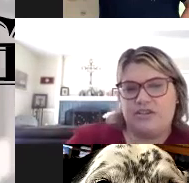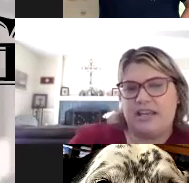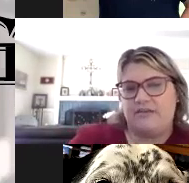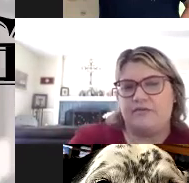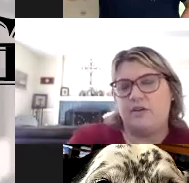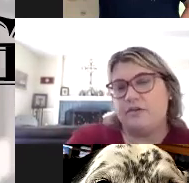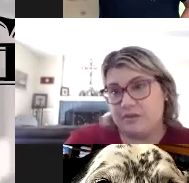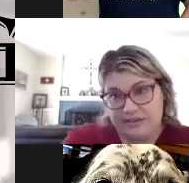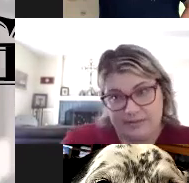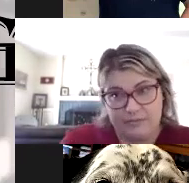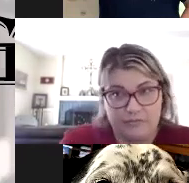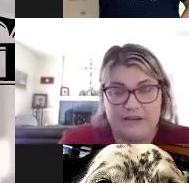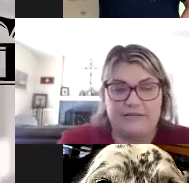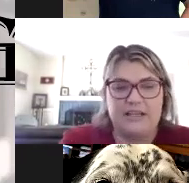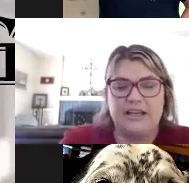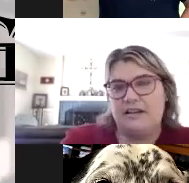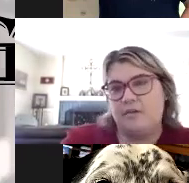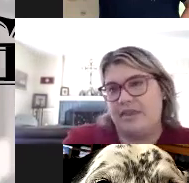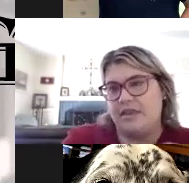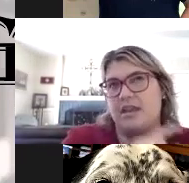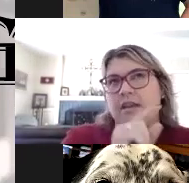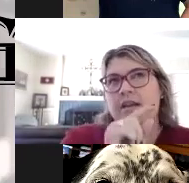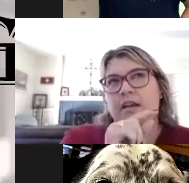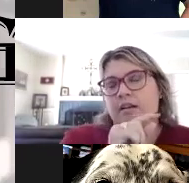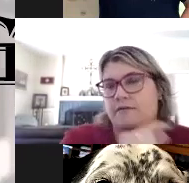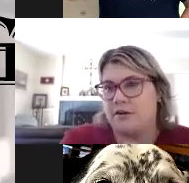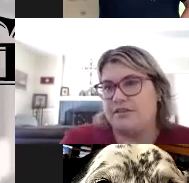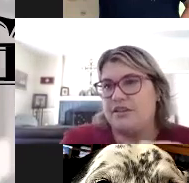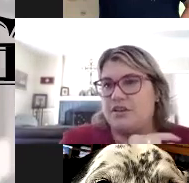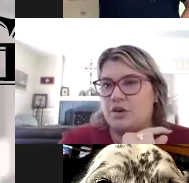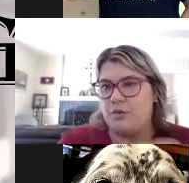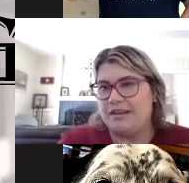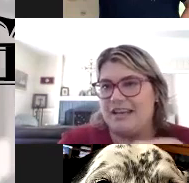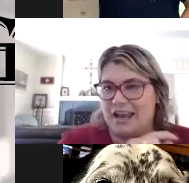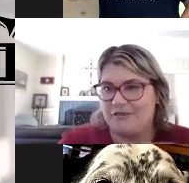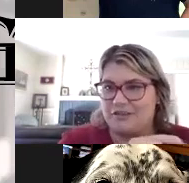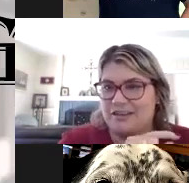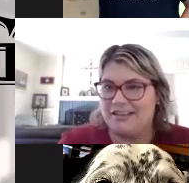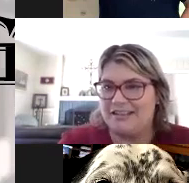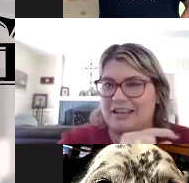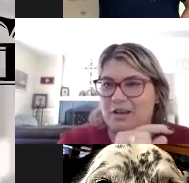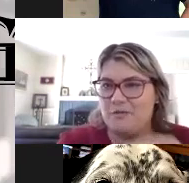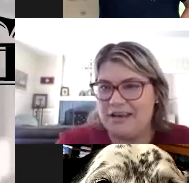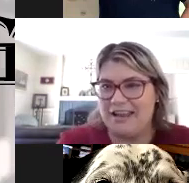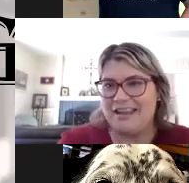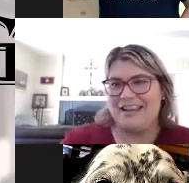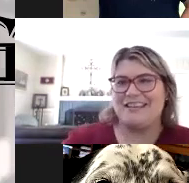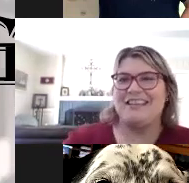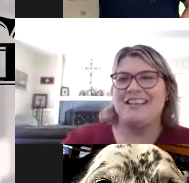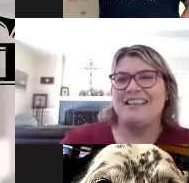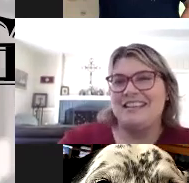in which they give their votes, which is what they've done with the first Wednesday after the second